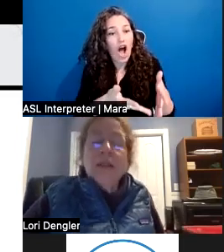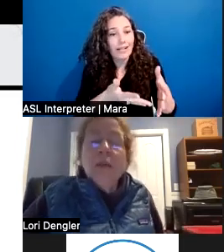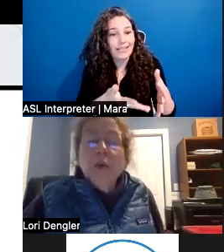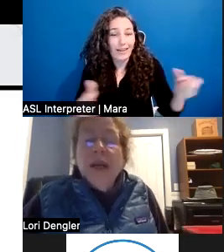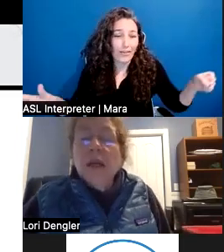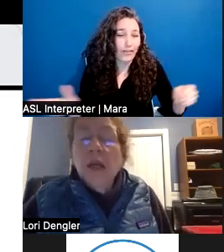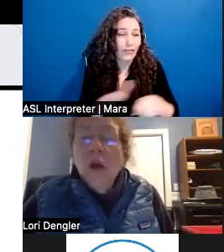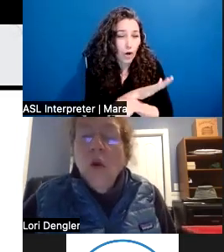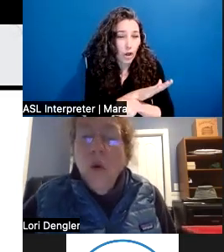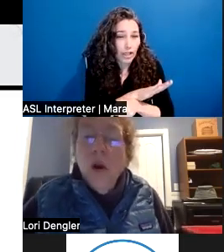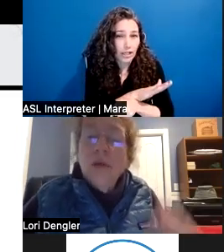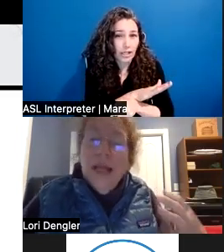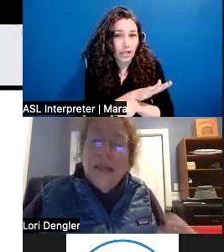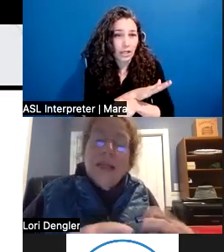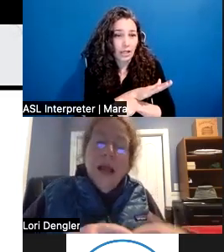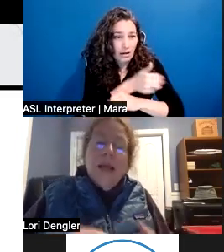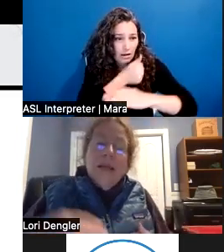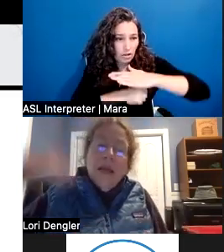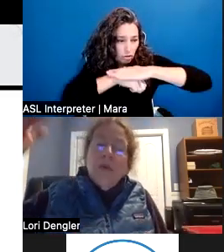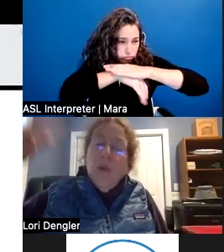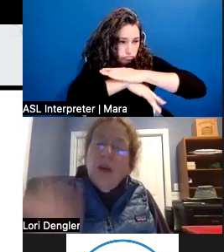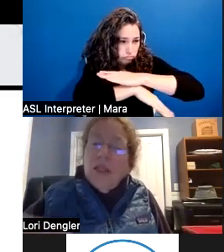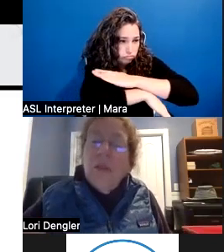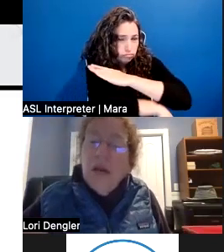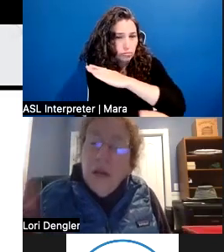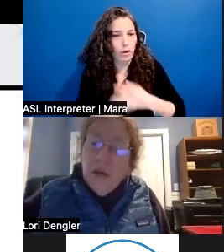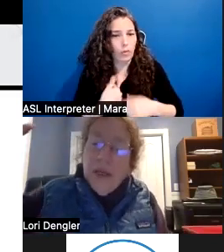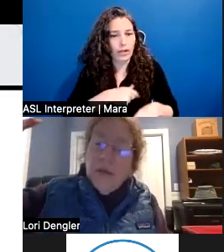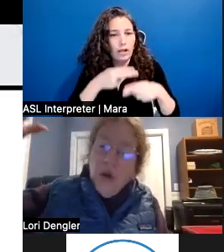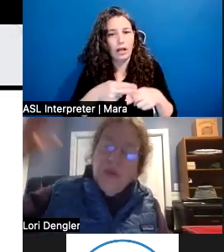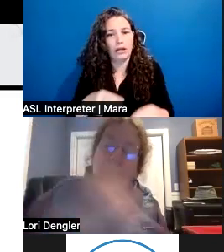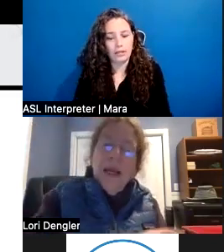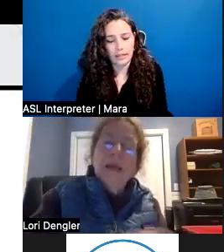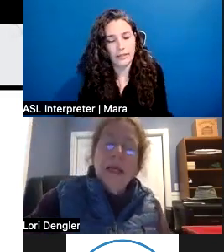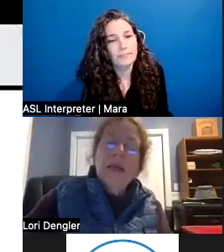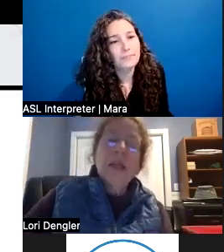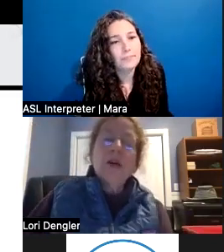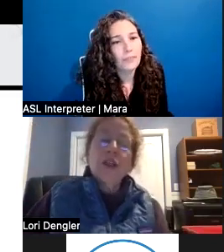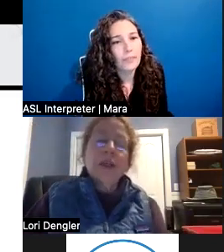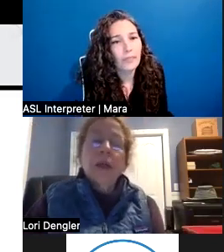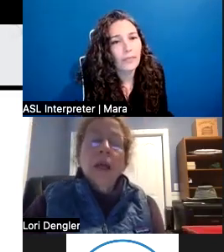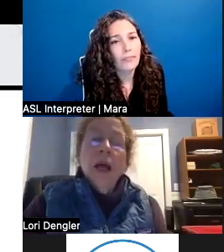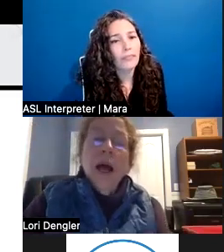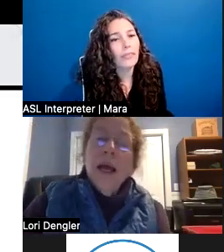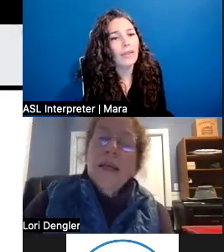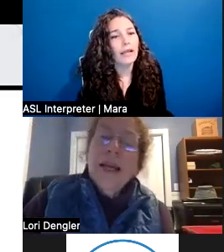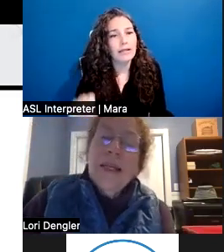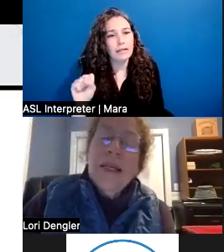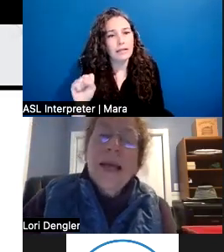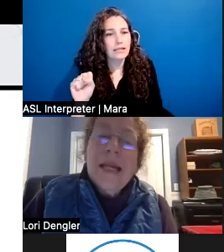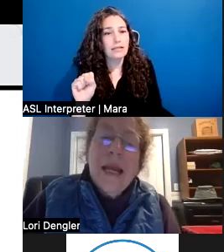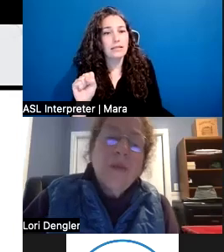entirely submarine or landslides, what we call subaerial, that go from the land into the ocean.